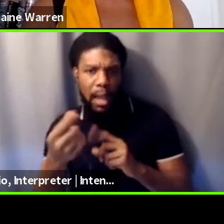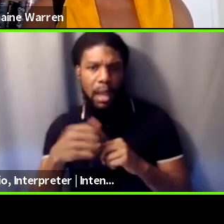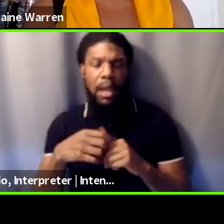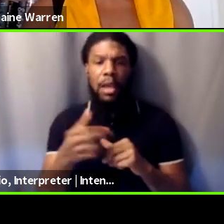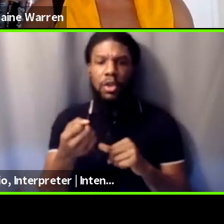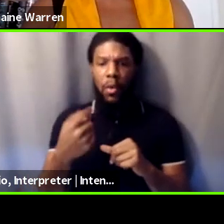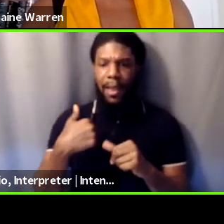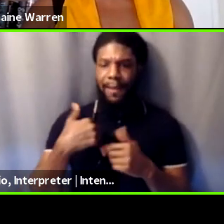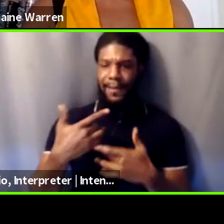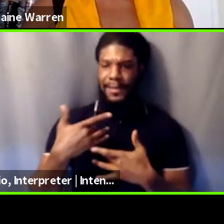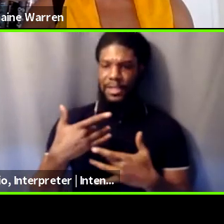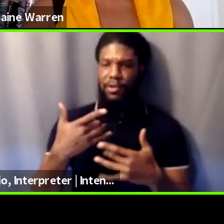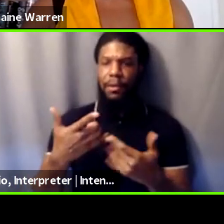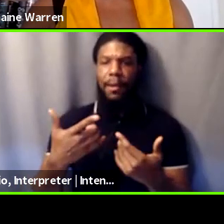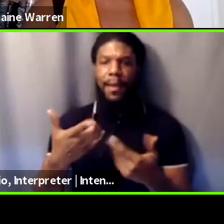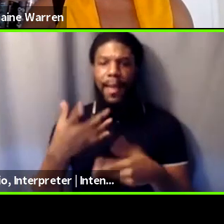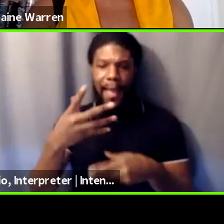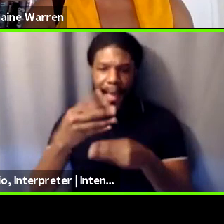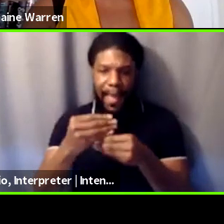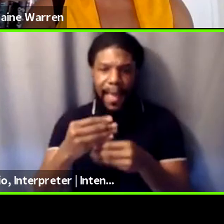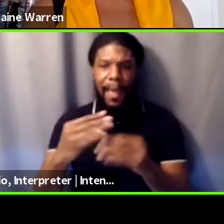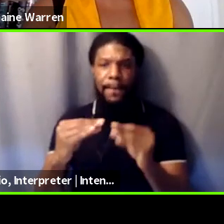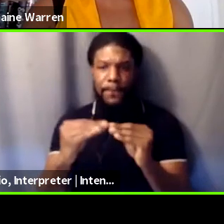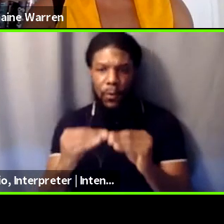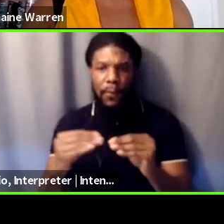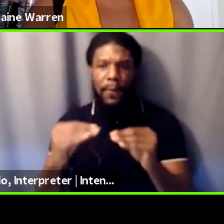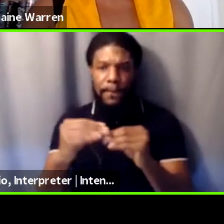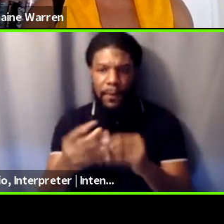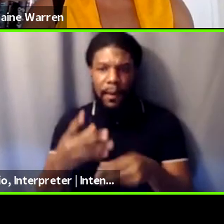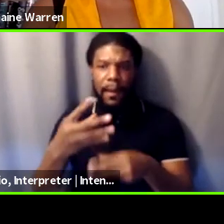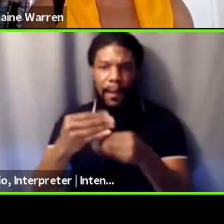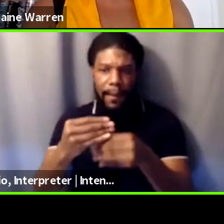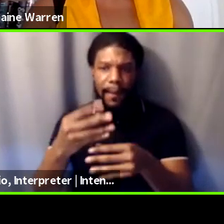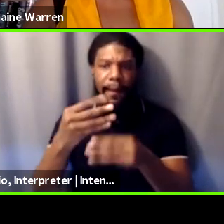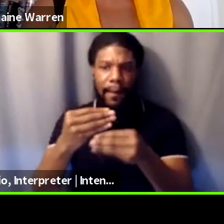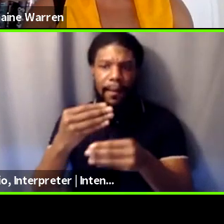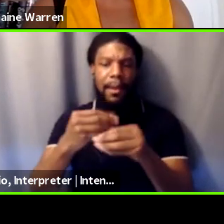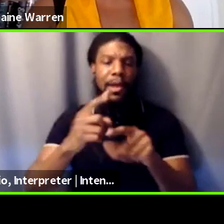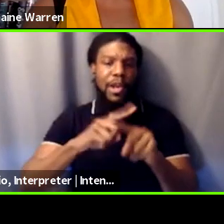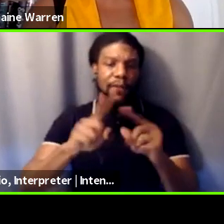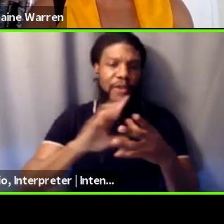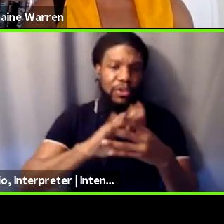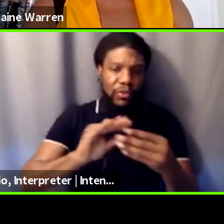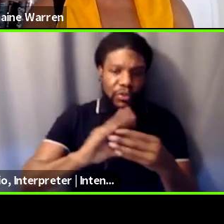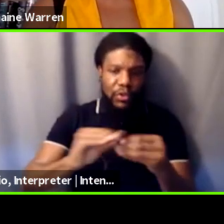visuals and stories and vocabularies into my mix of things. So